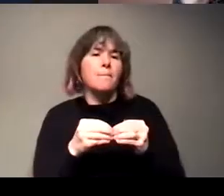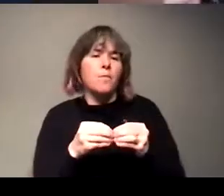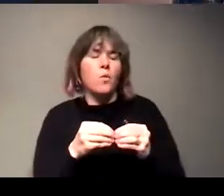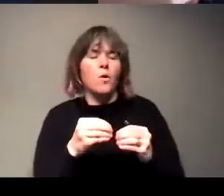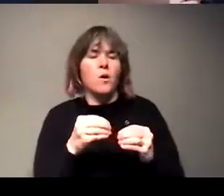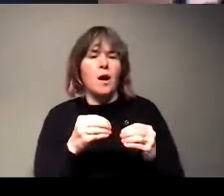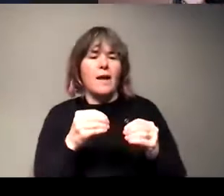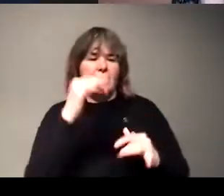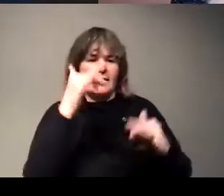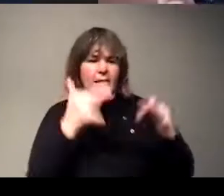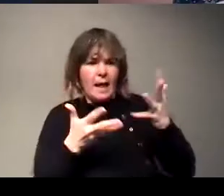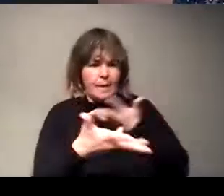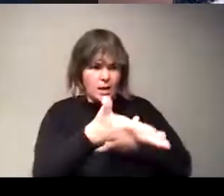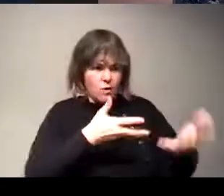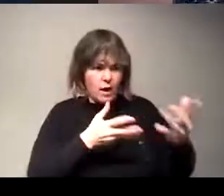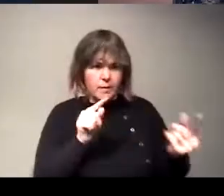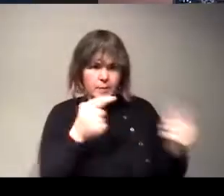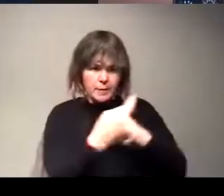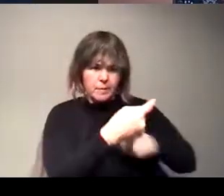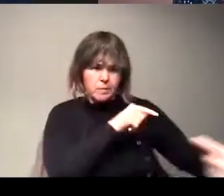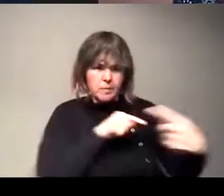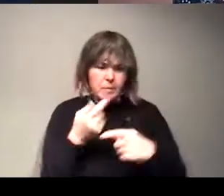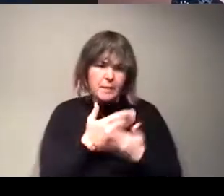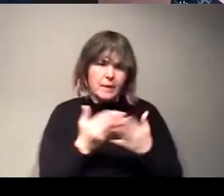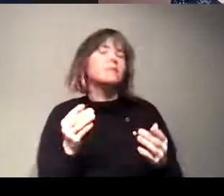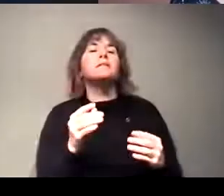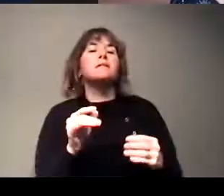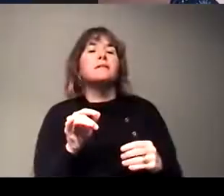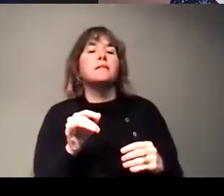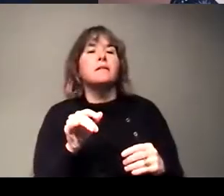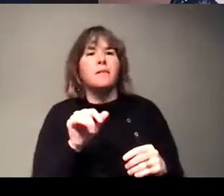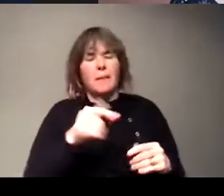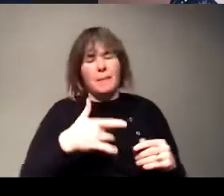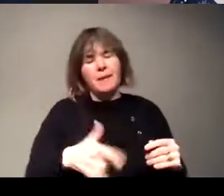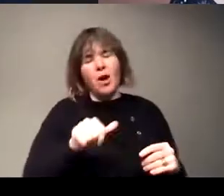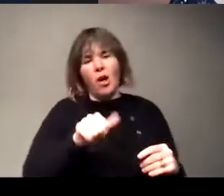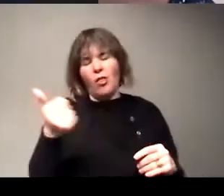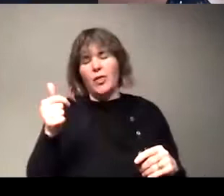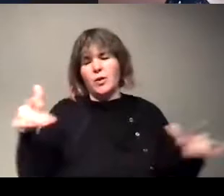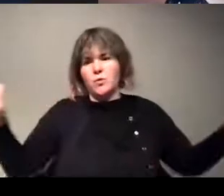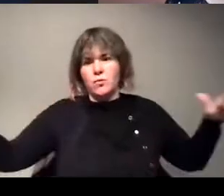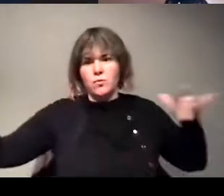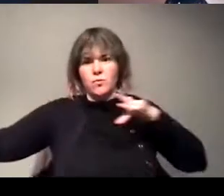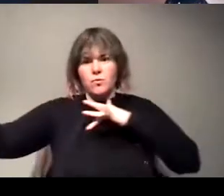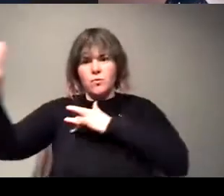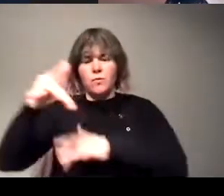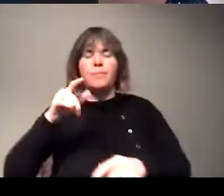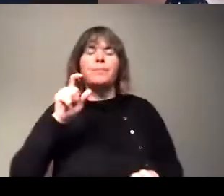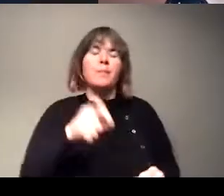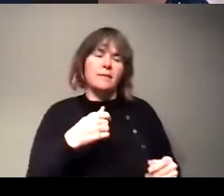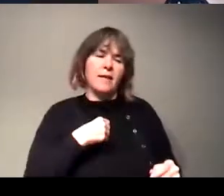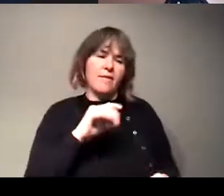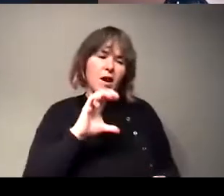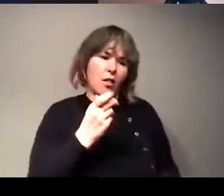dynamical interaction, like stuff zooming around each other. Otherwise, there's a lot of empty space in our galaxy. So you have to have a cluster of black